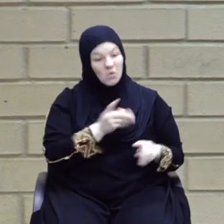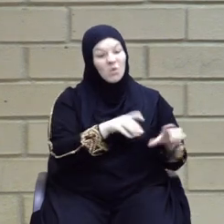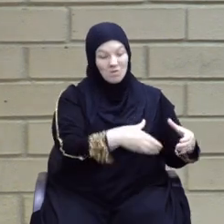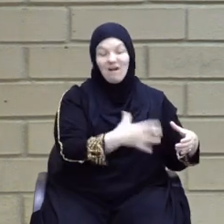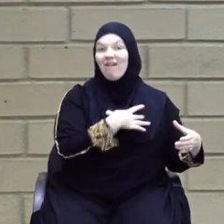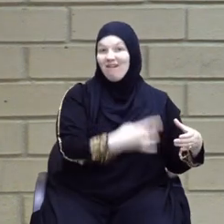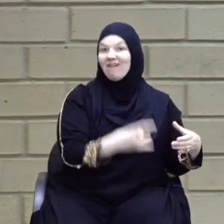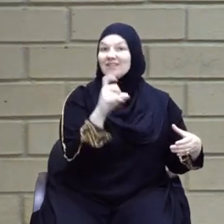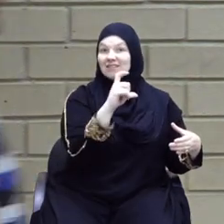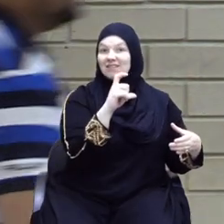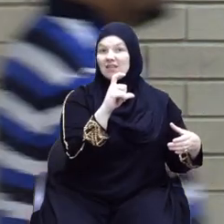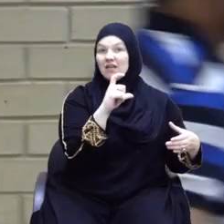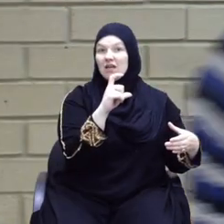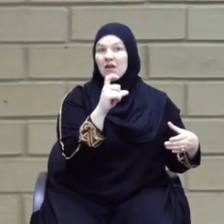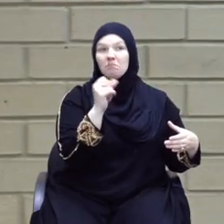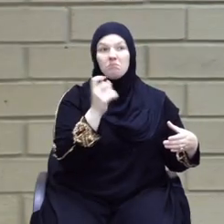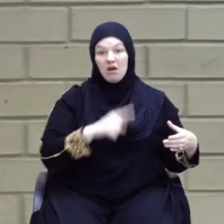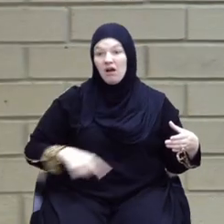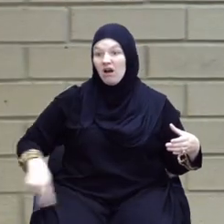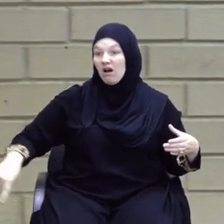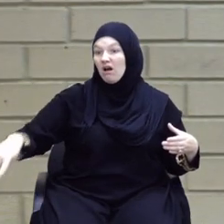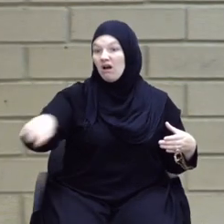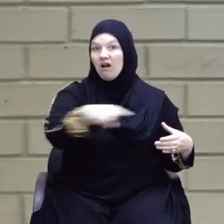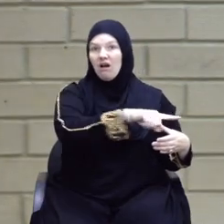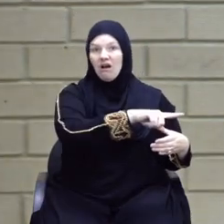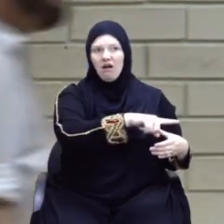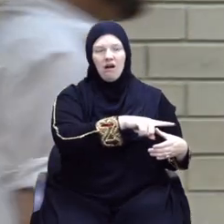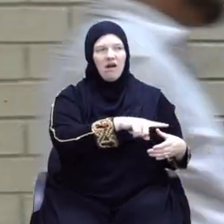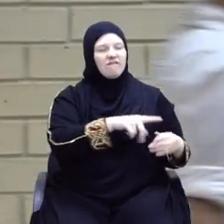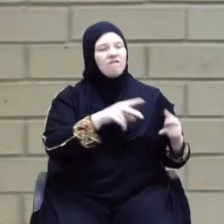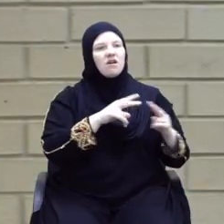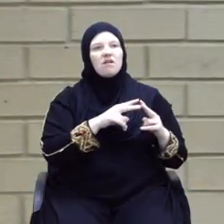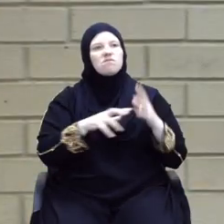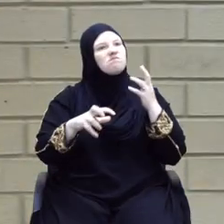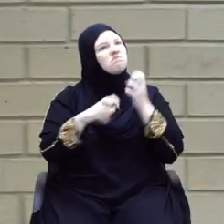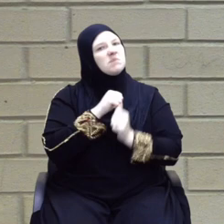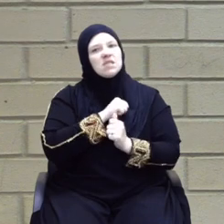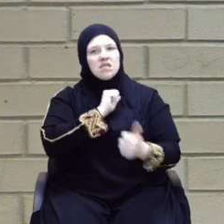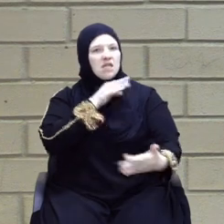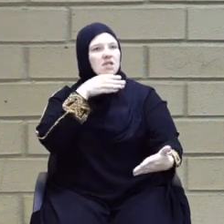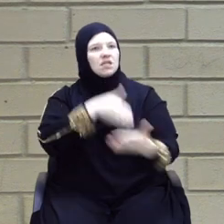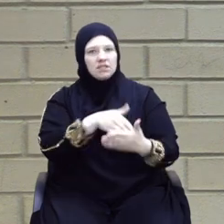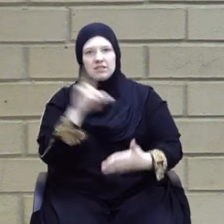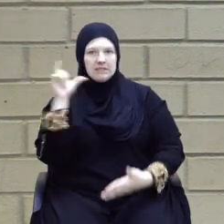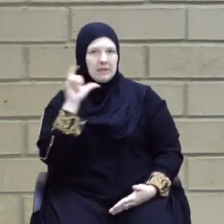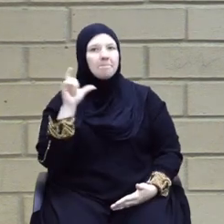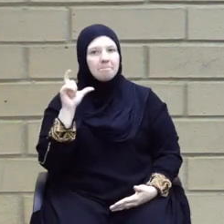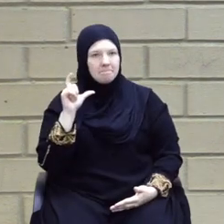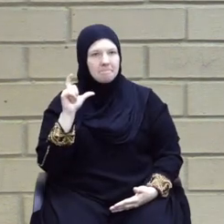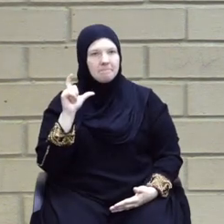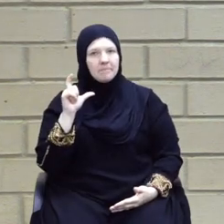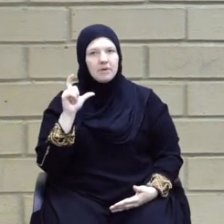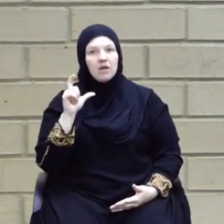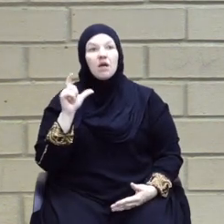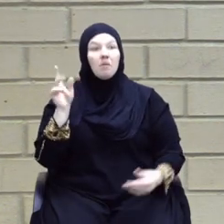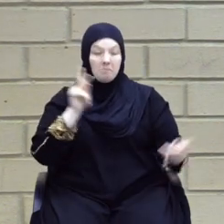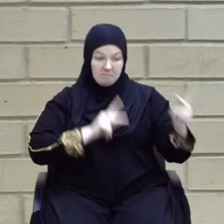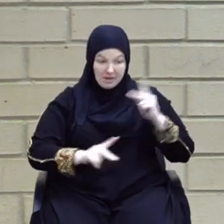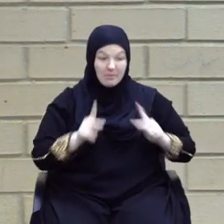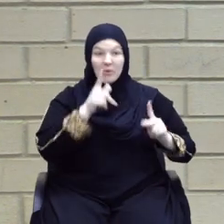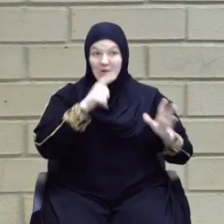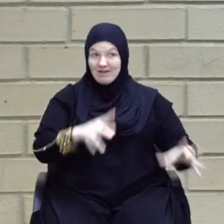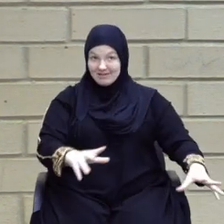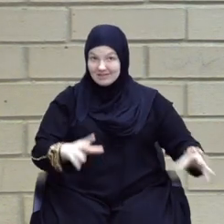They were very hostile in their reaction and attitude towards Islam. And those who accepted